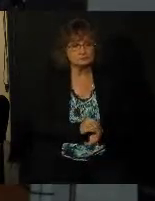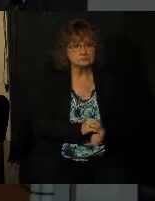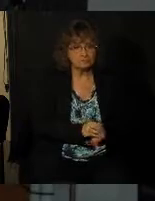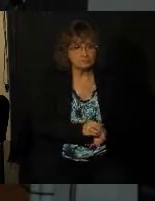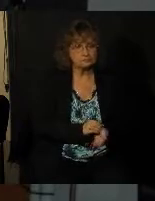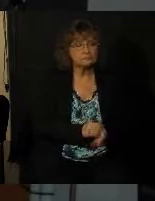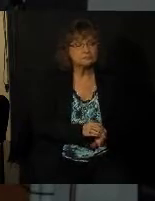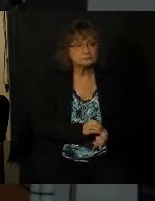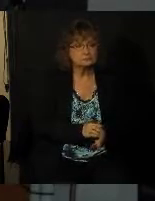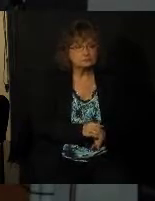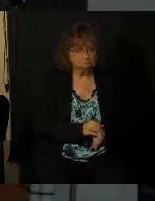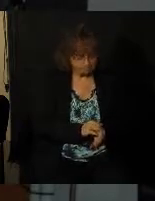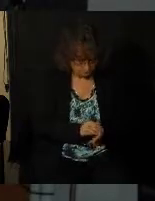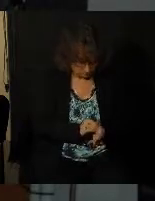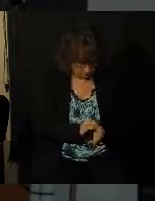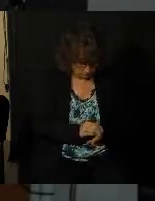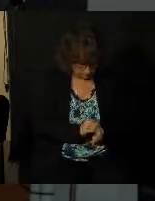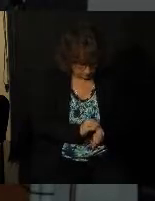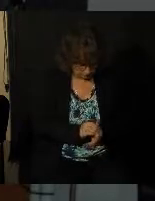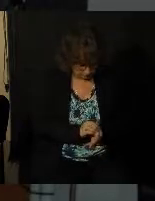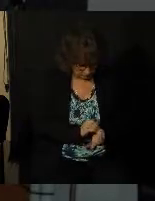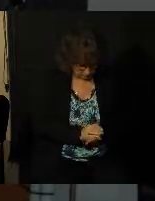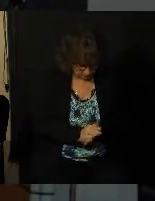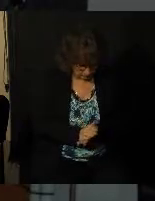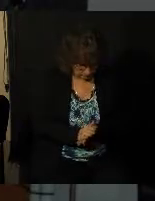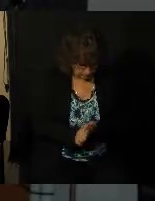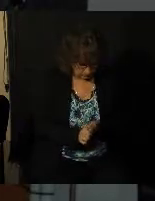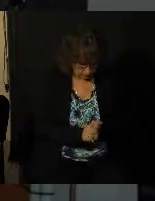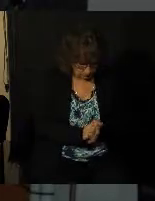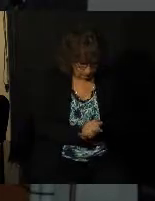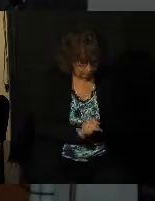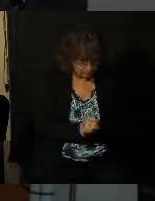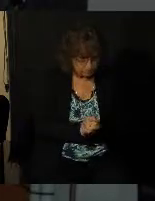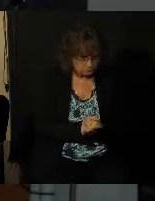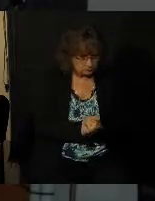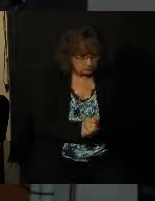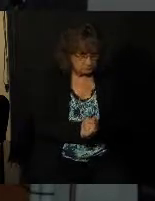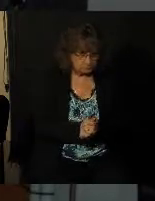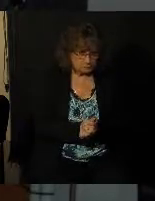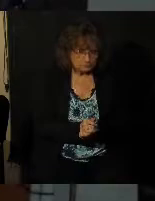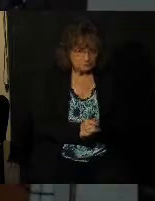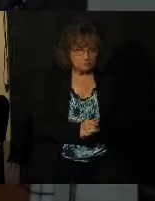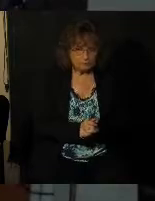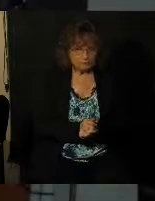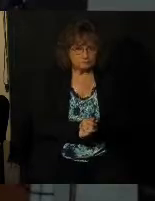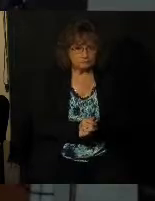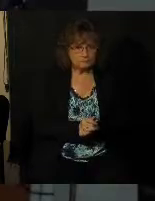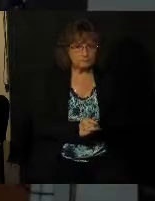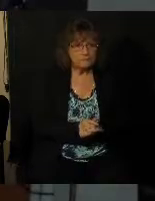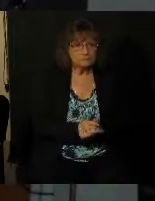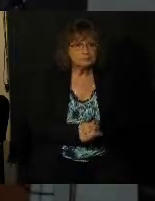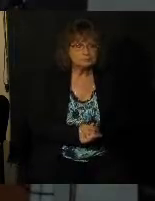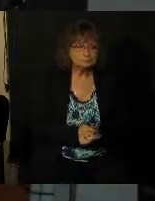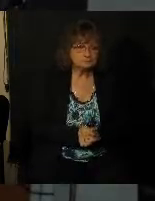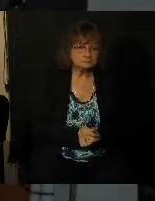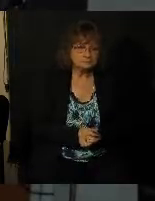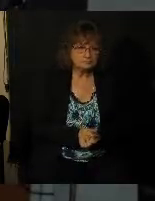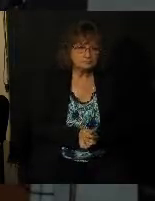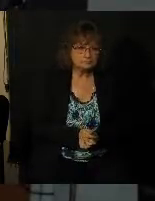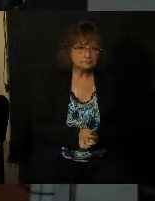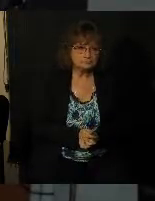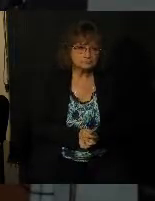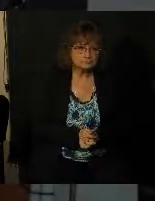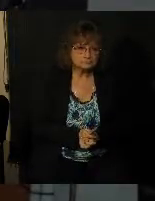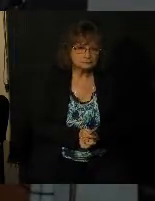behavior, talk, language, effort, and their personal goals, some will head to sports practice. Some might